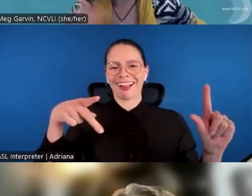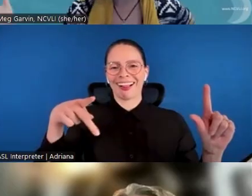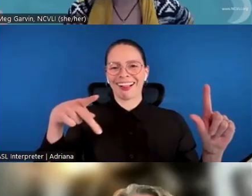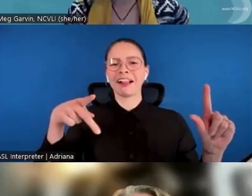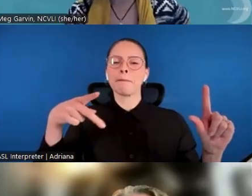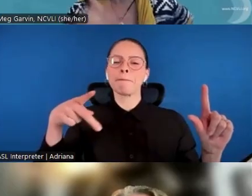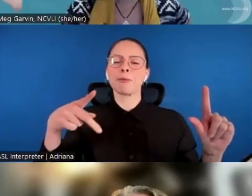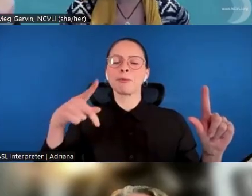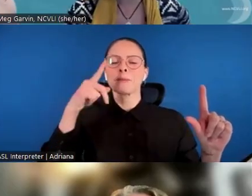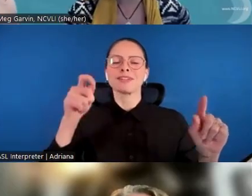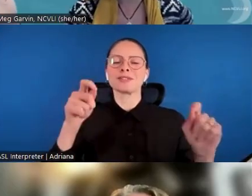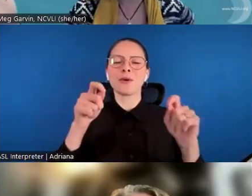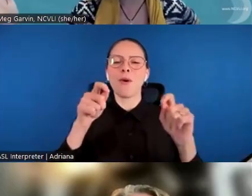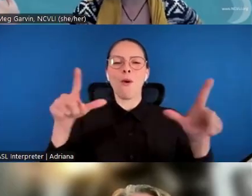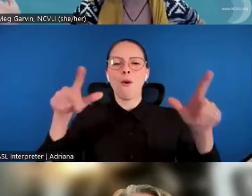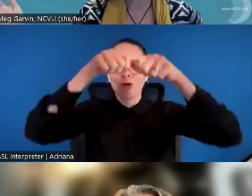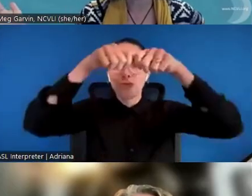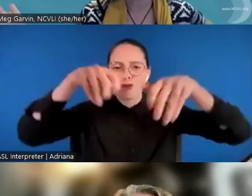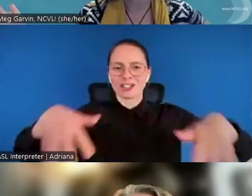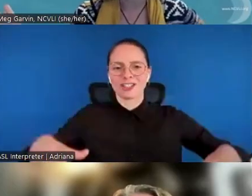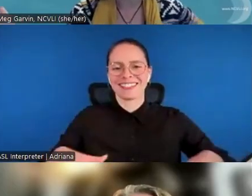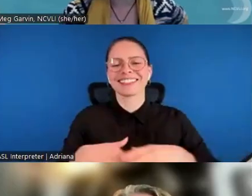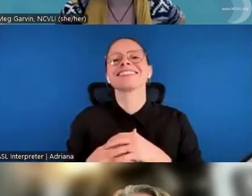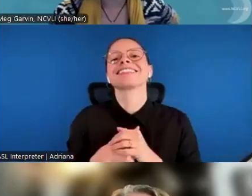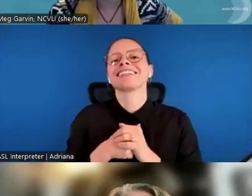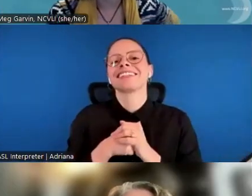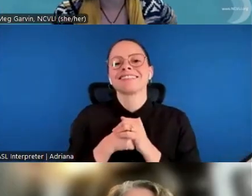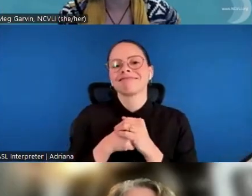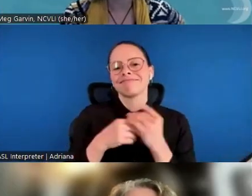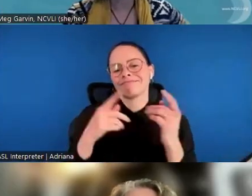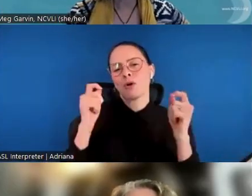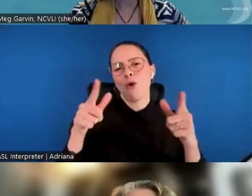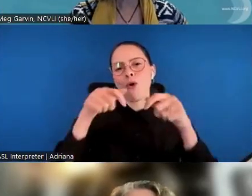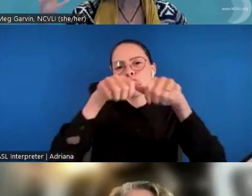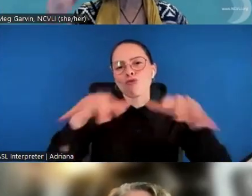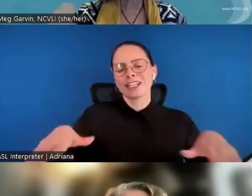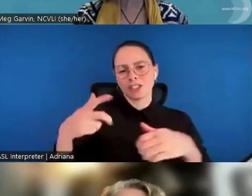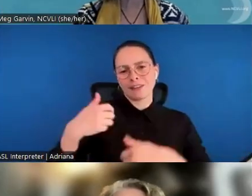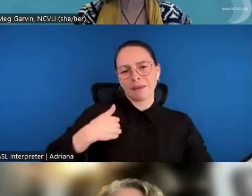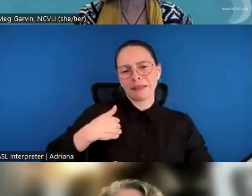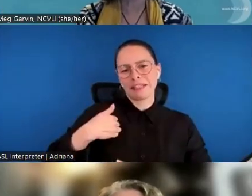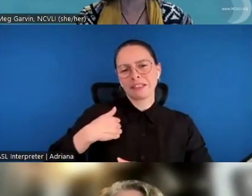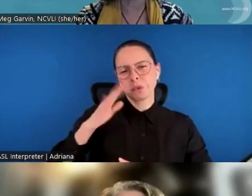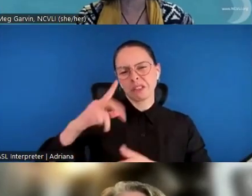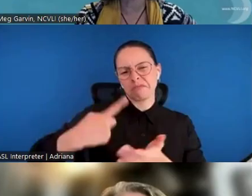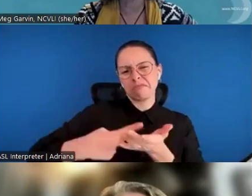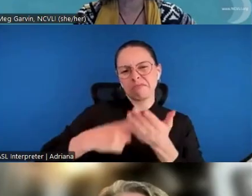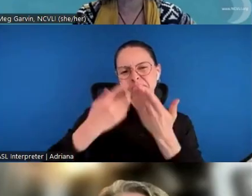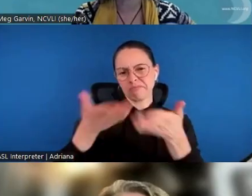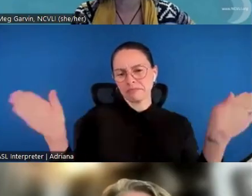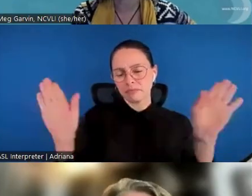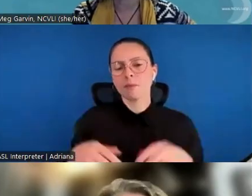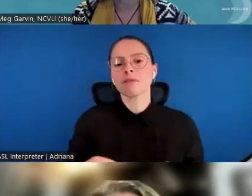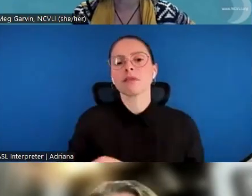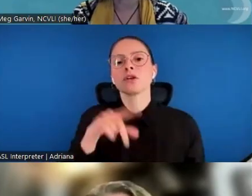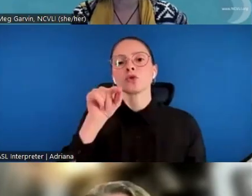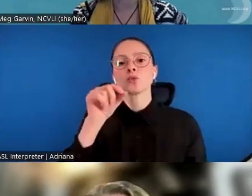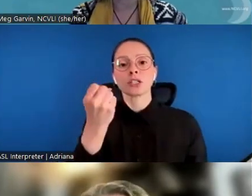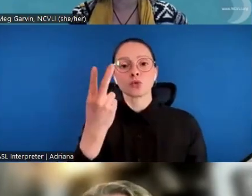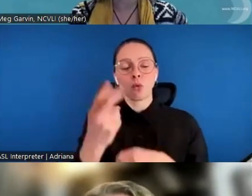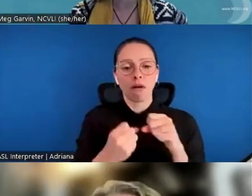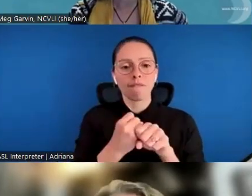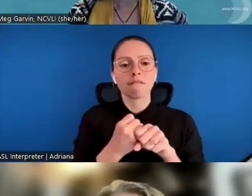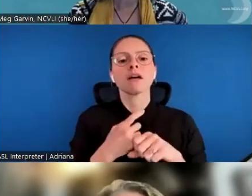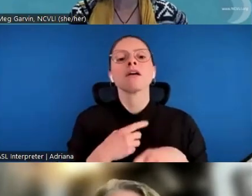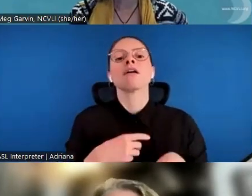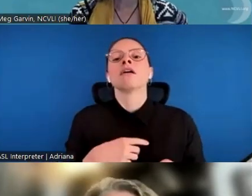all branches. I'm just going to talk generally about all branches of the military here. In 2012, we were really fortunate, NCVLI